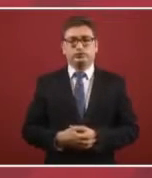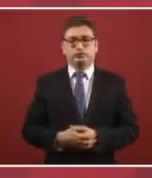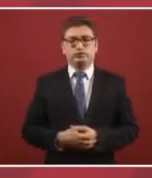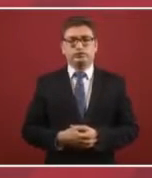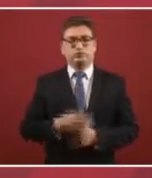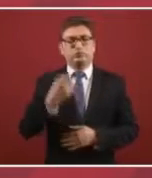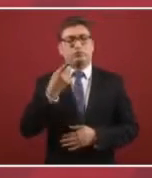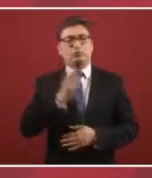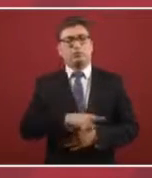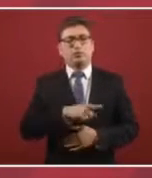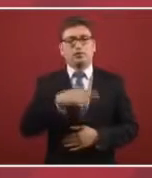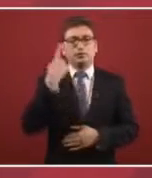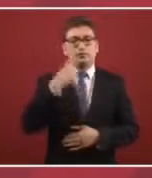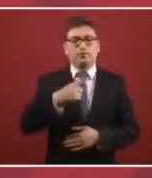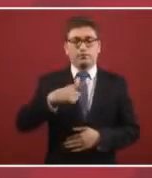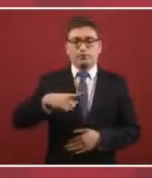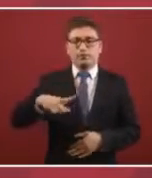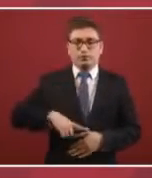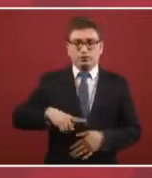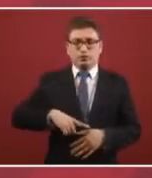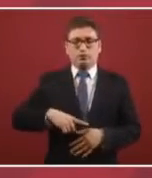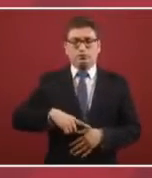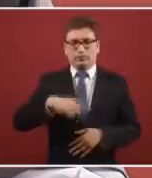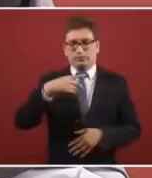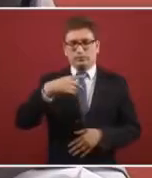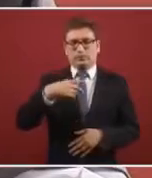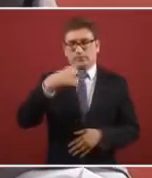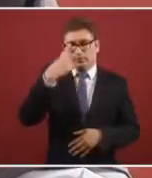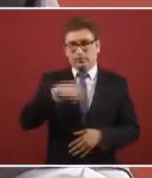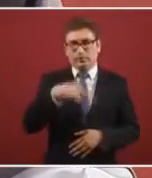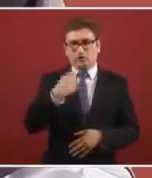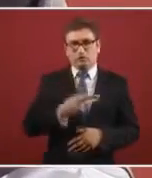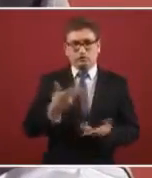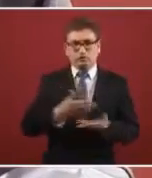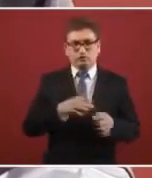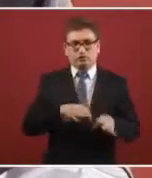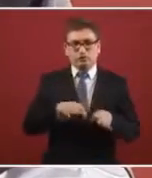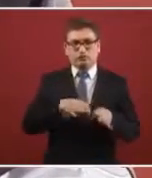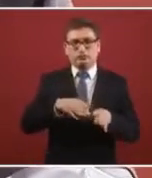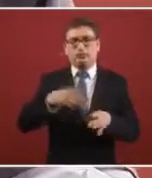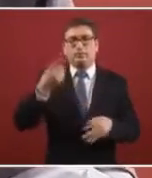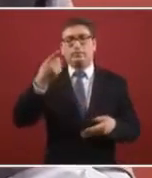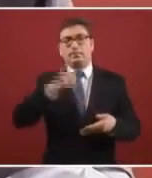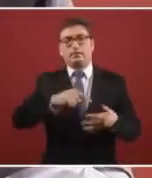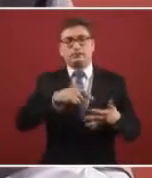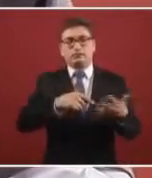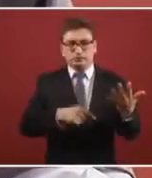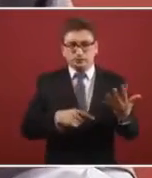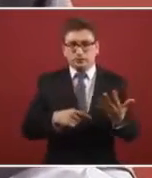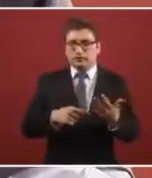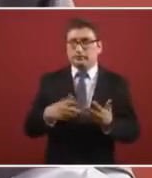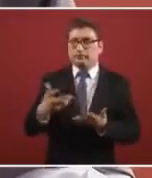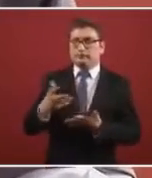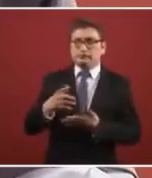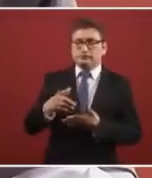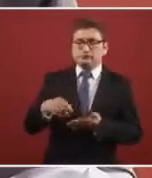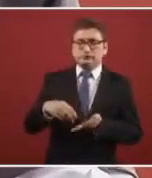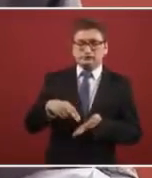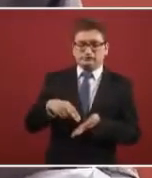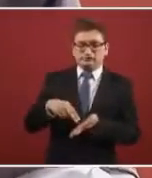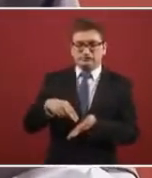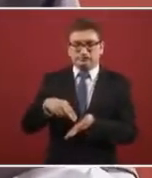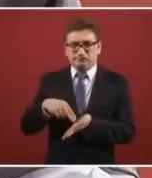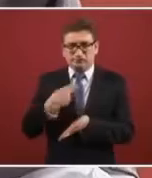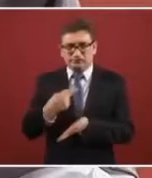determinada a política determined type of politics. y se tenían que firmar esas cartas de And they intención had to sign